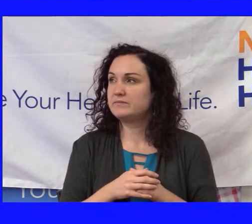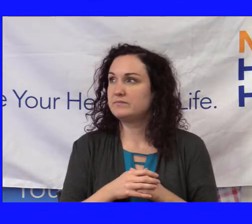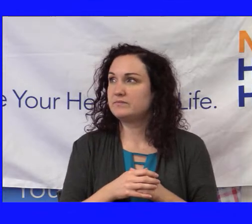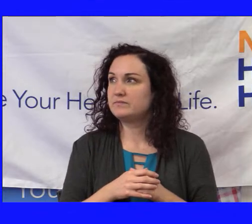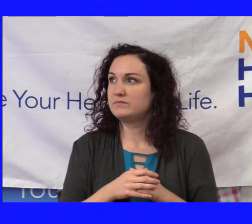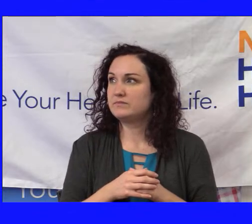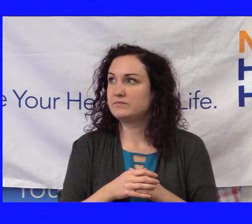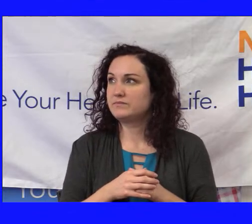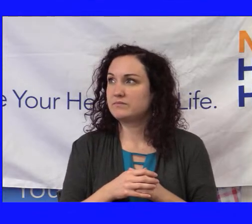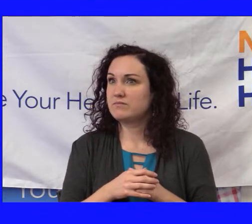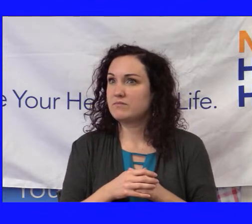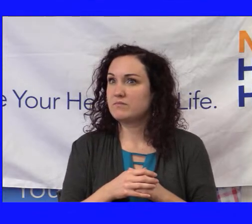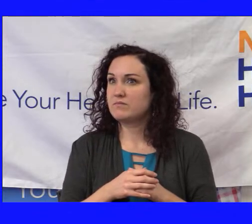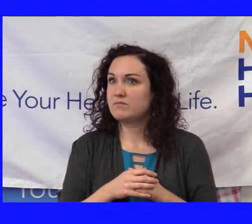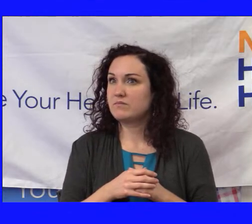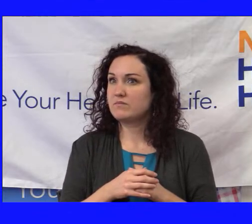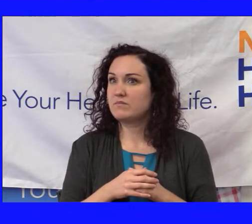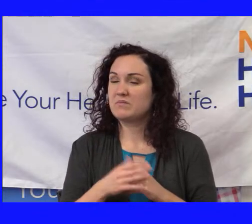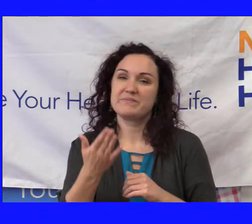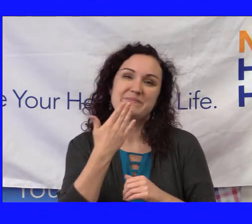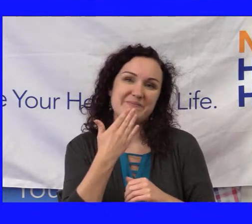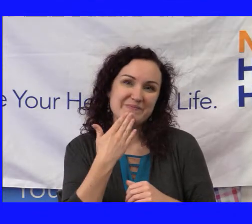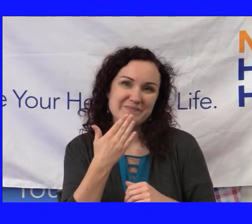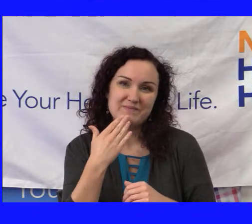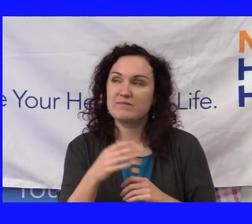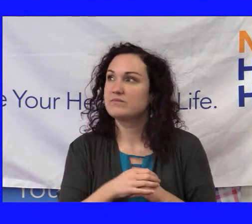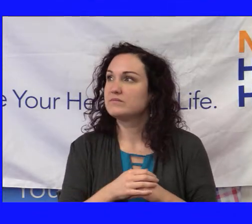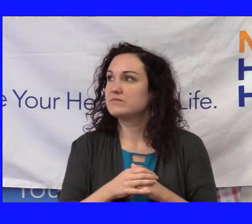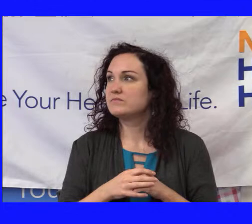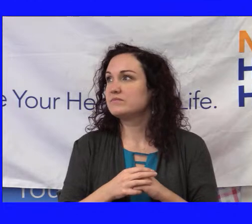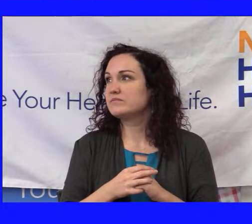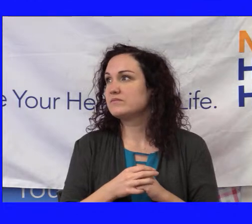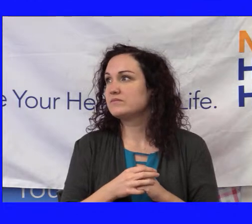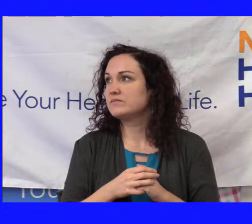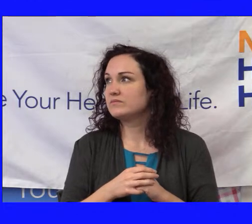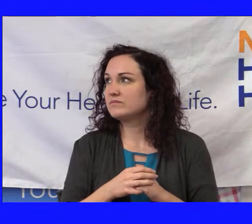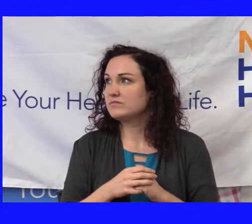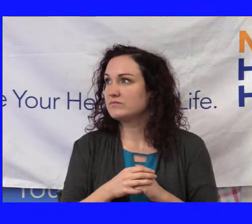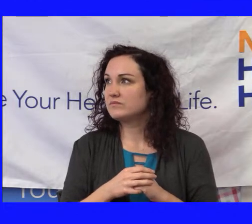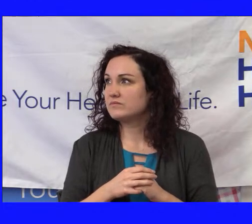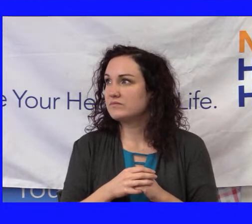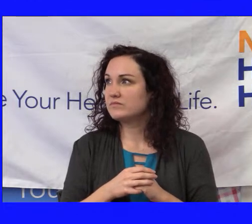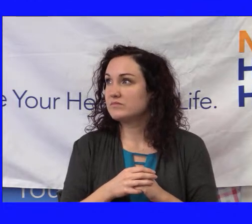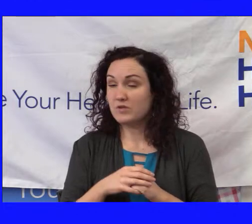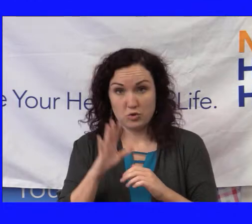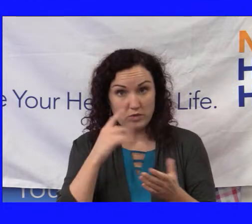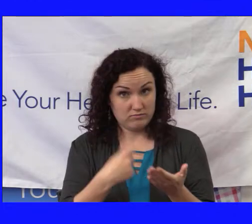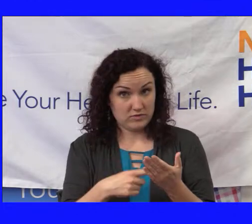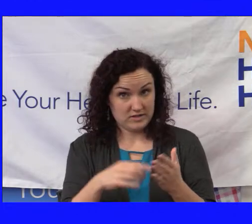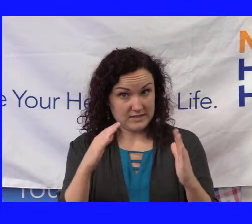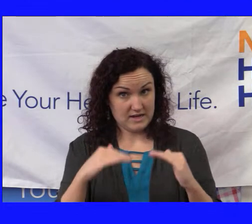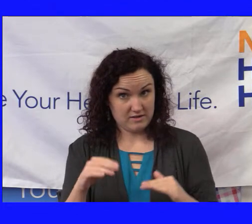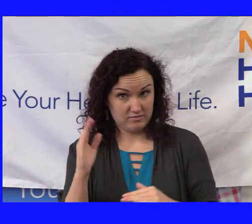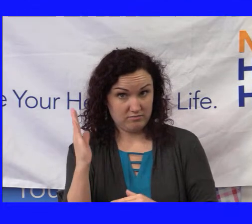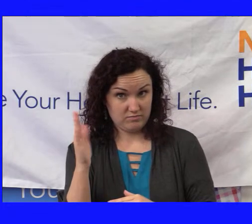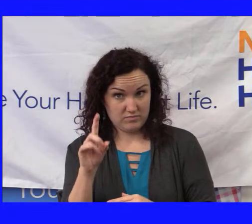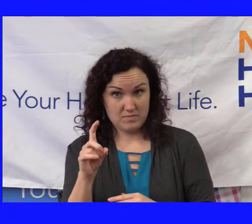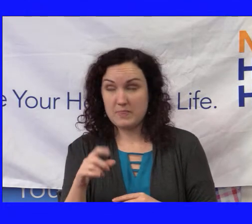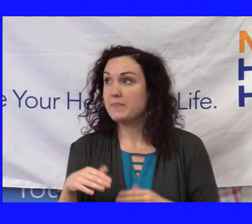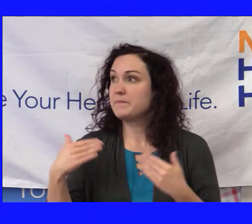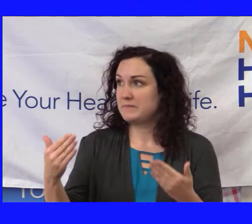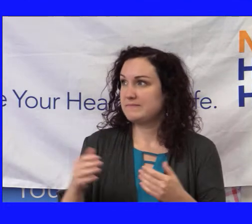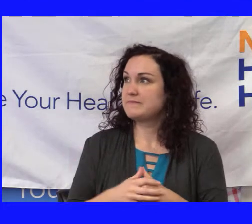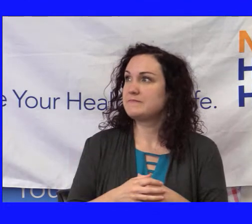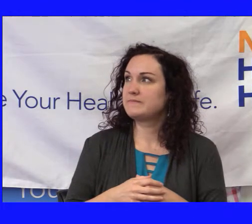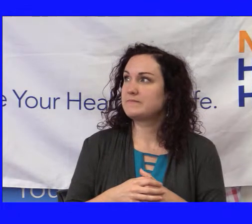Thank you, sir. Thank you, Dr. Hart. So you're going to cover the next one? Yes, please.